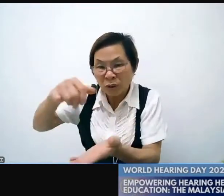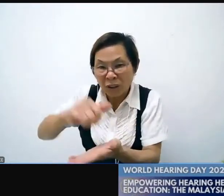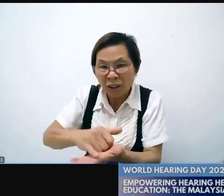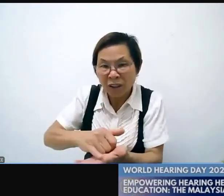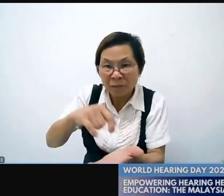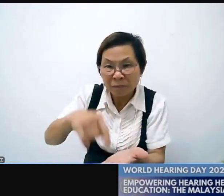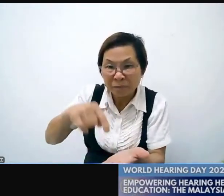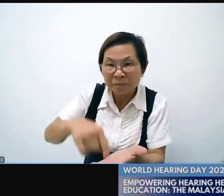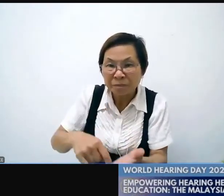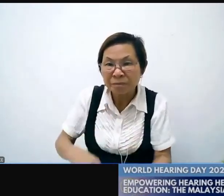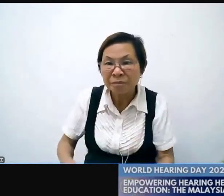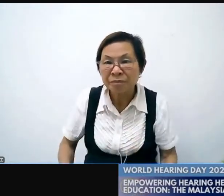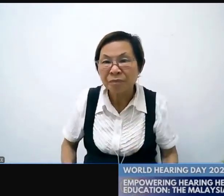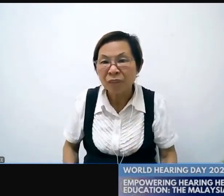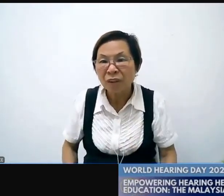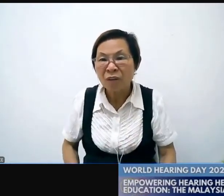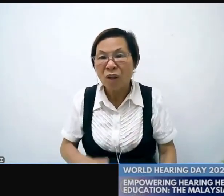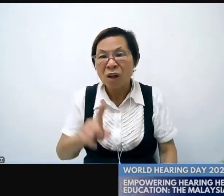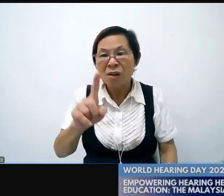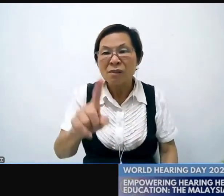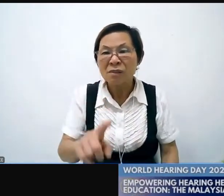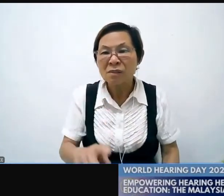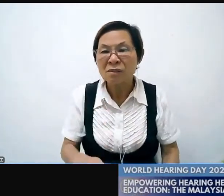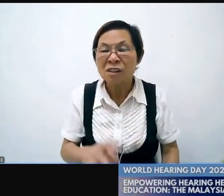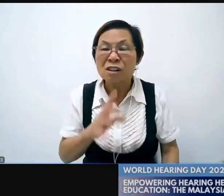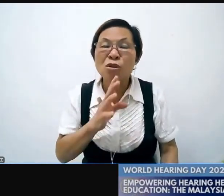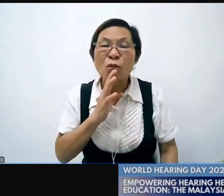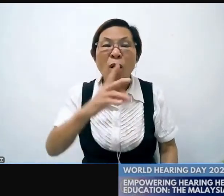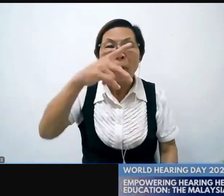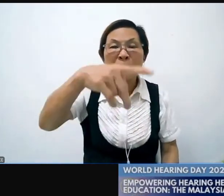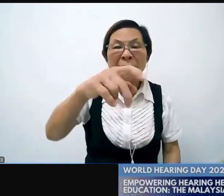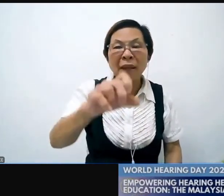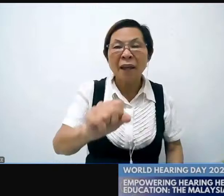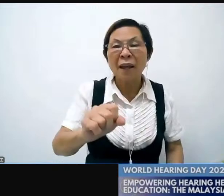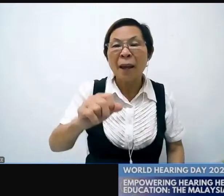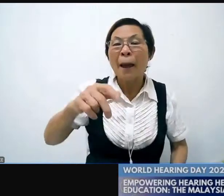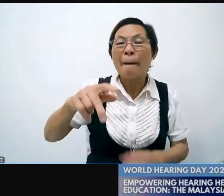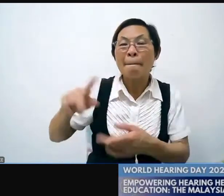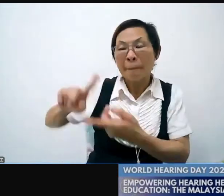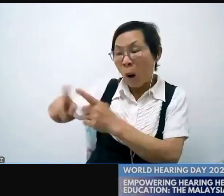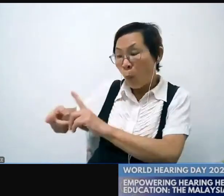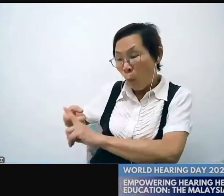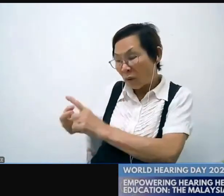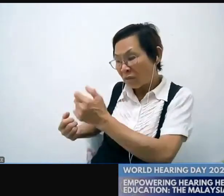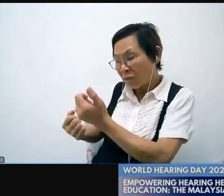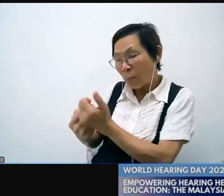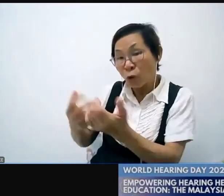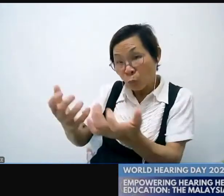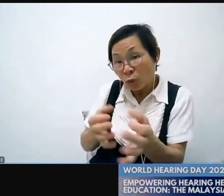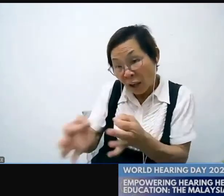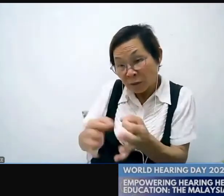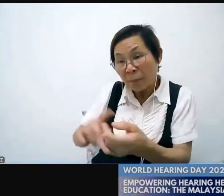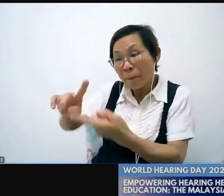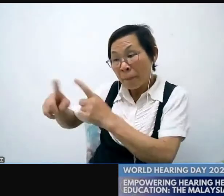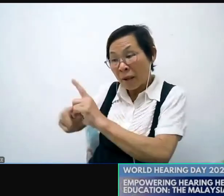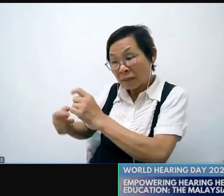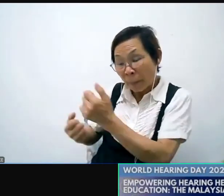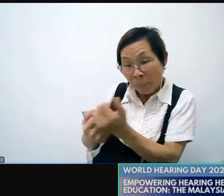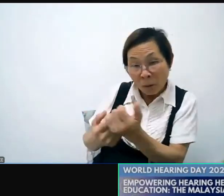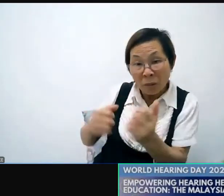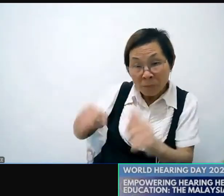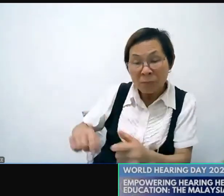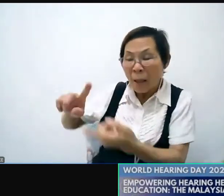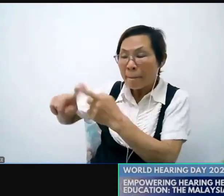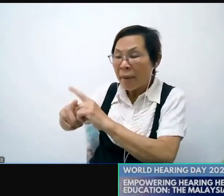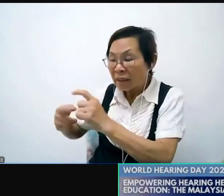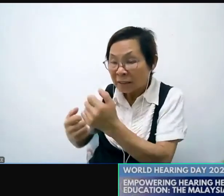Okay, now, one more thing you have mentioned about peer support. Do you want to elaborate further about that, peer support? Yeah, peer